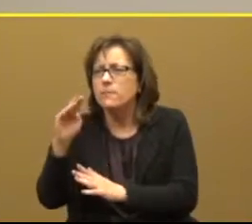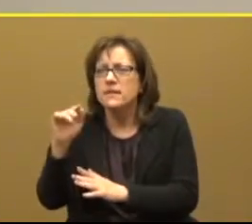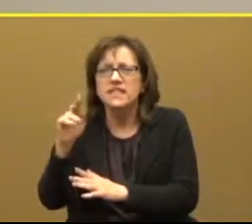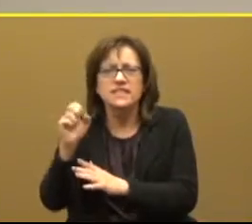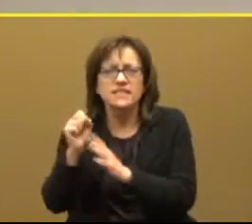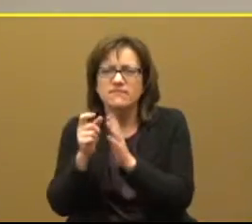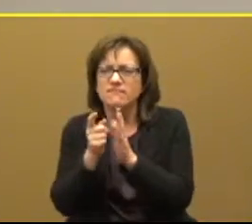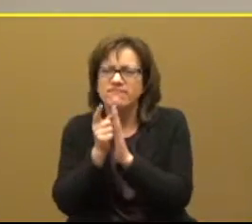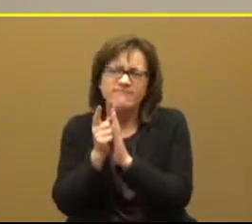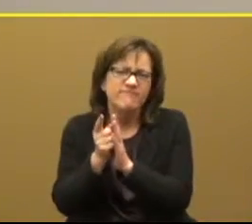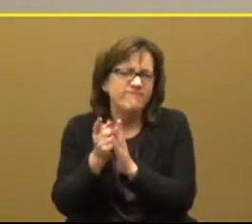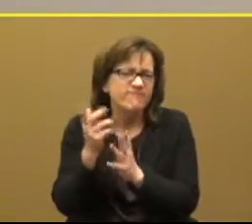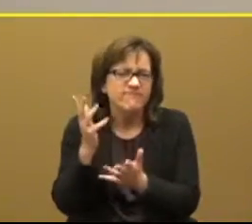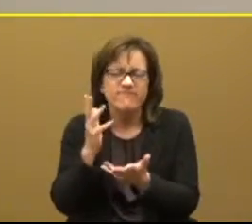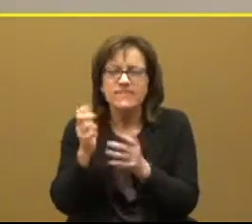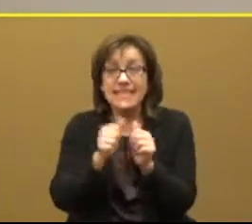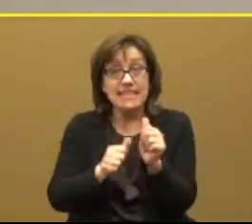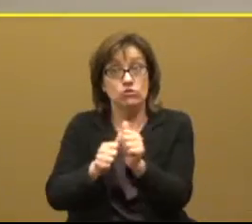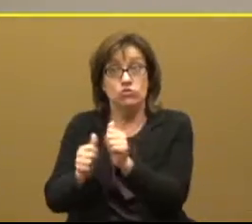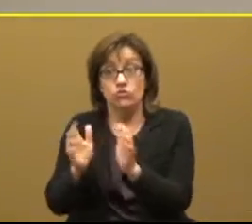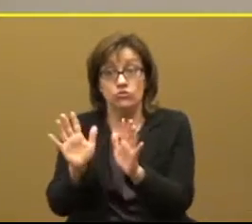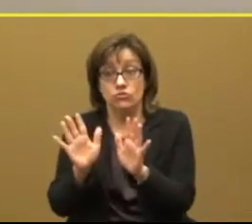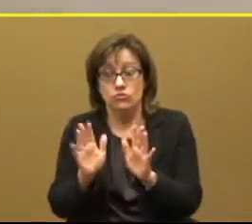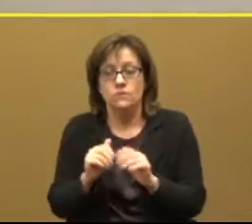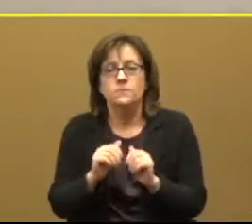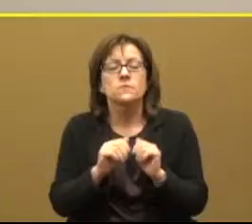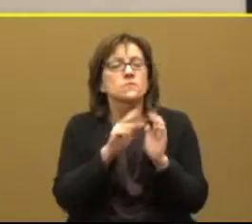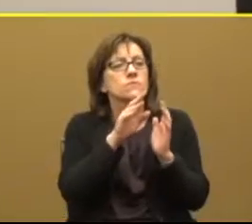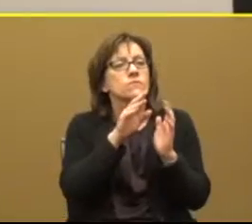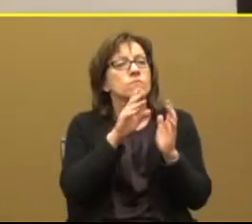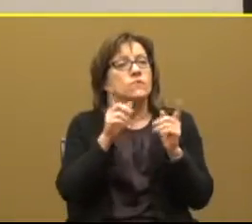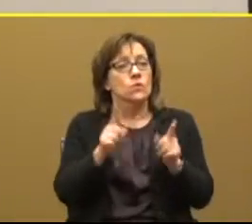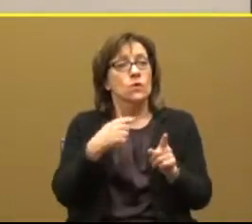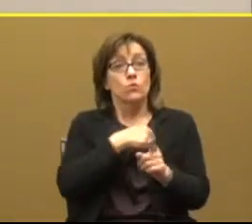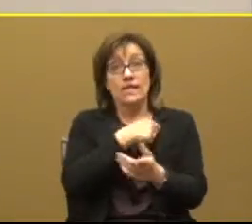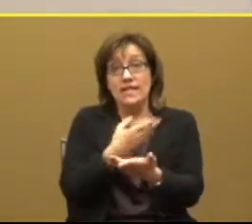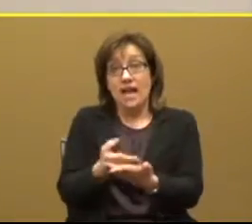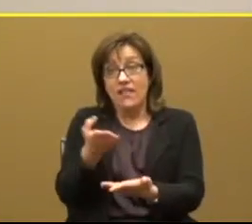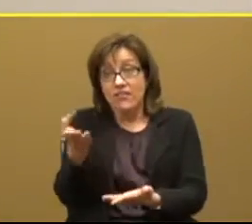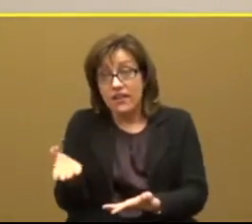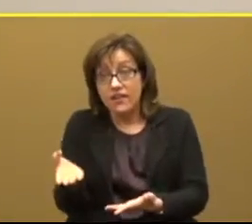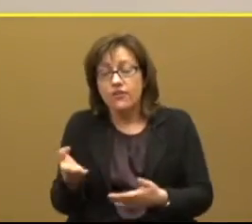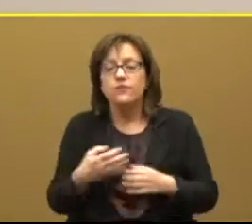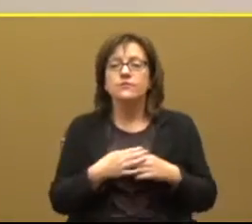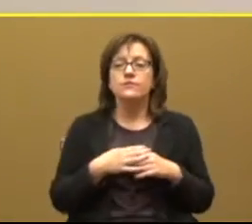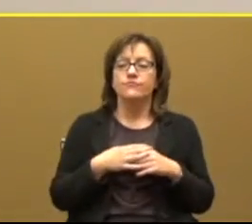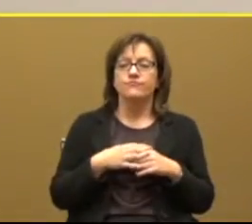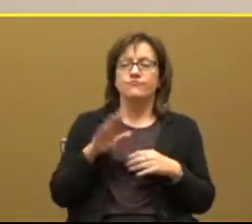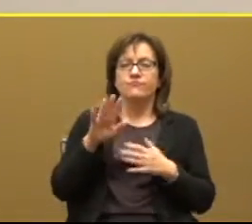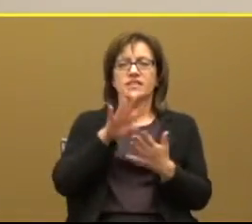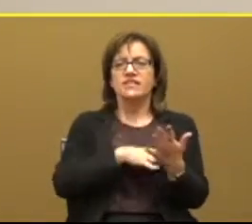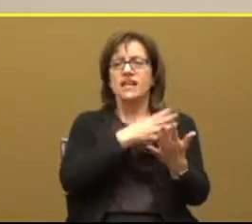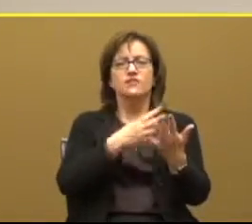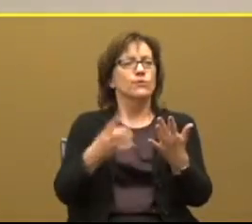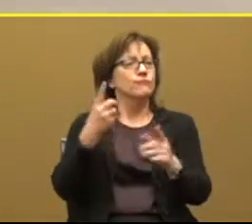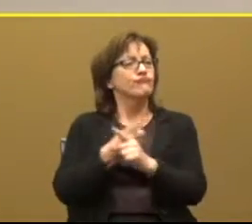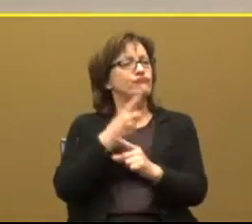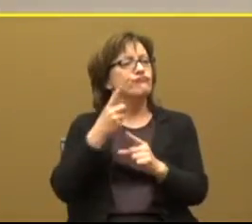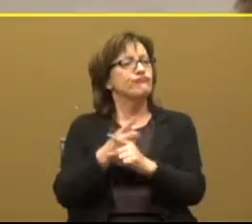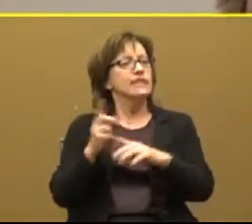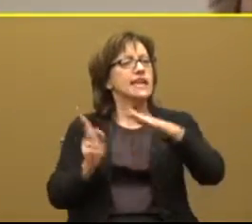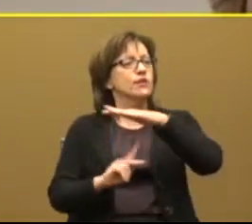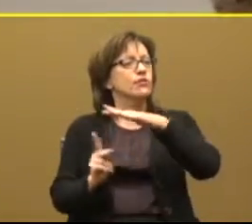each. And the schedule when we got there was very typical of a